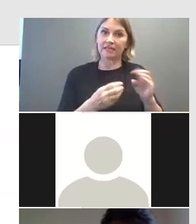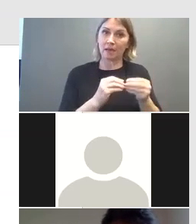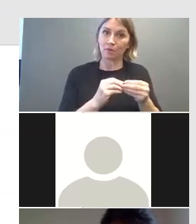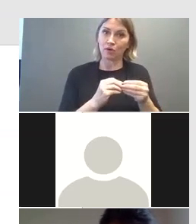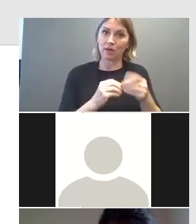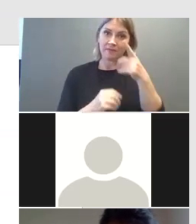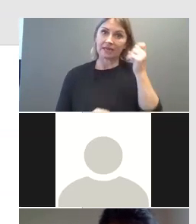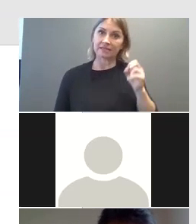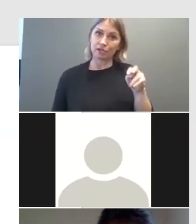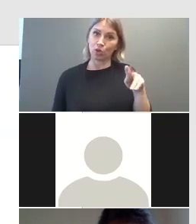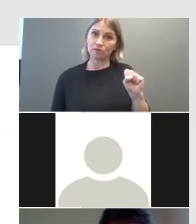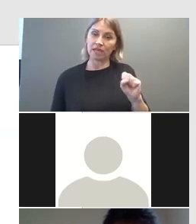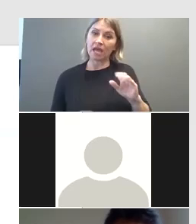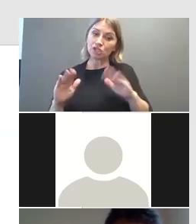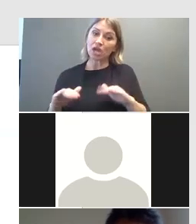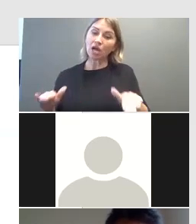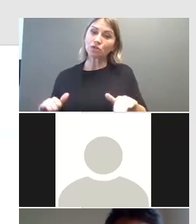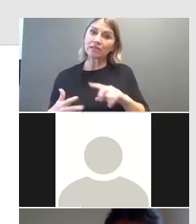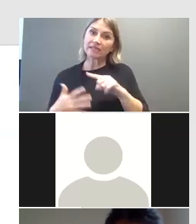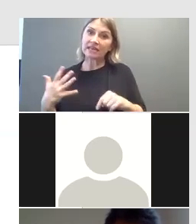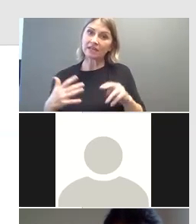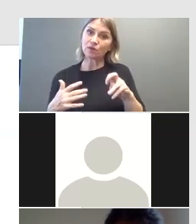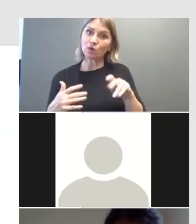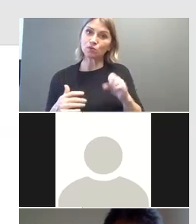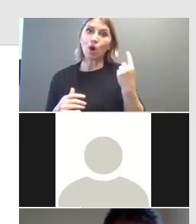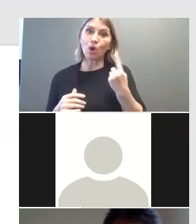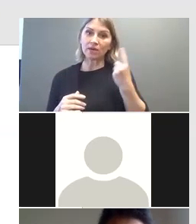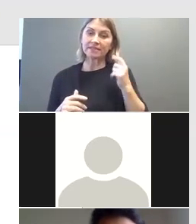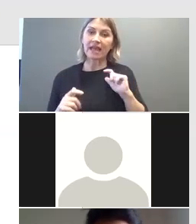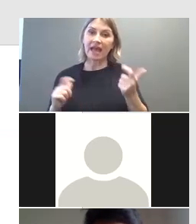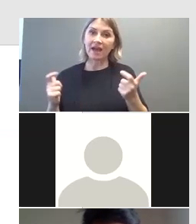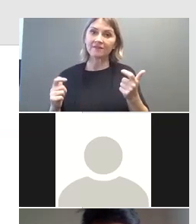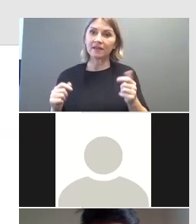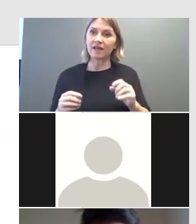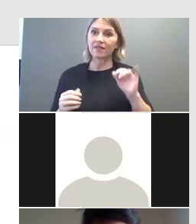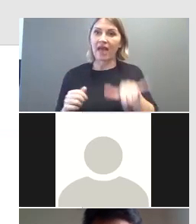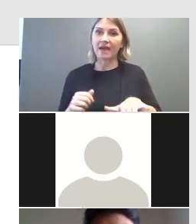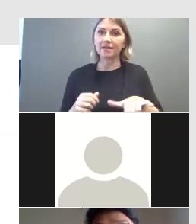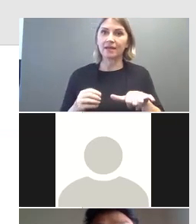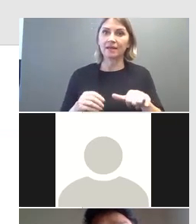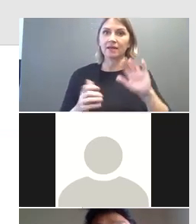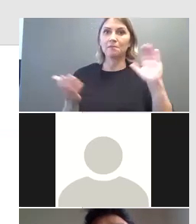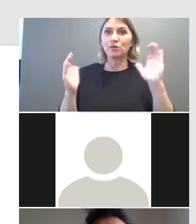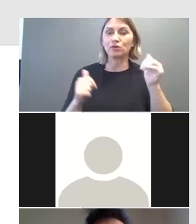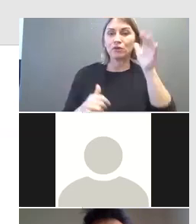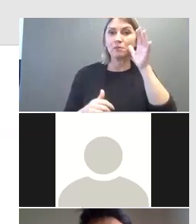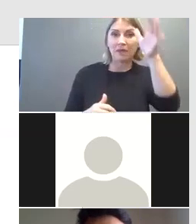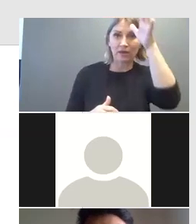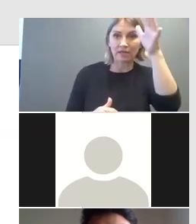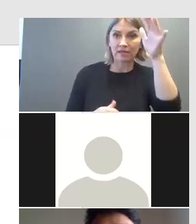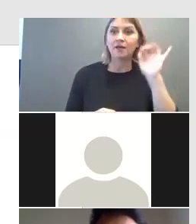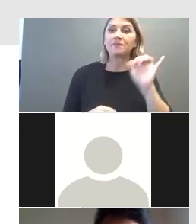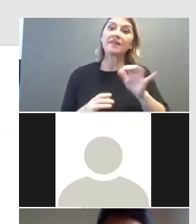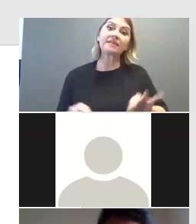A child node or child set of nodes would always have a smaller post visit number than the parent. And that also is an